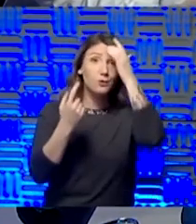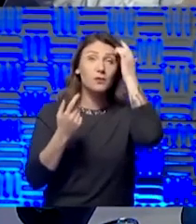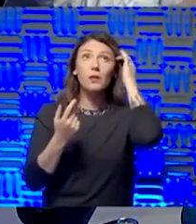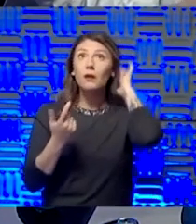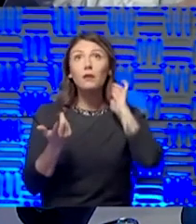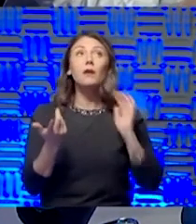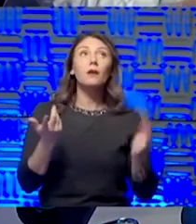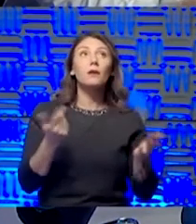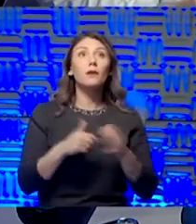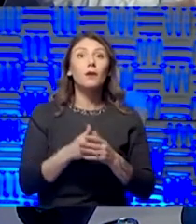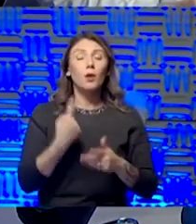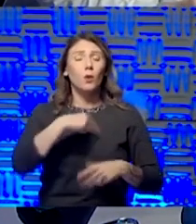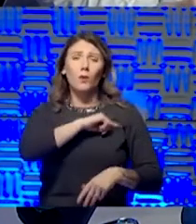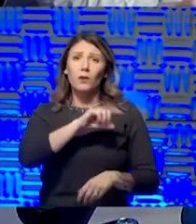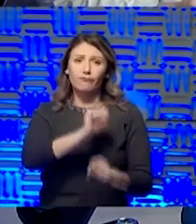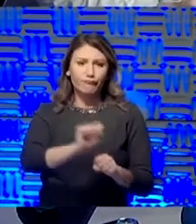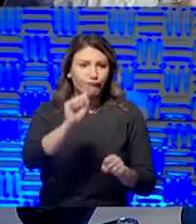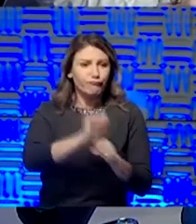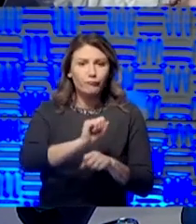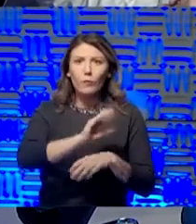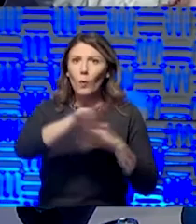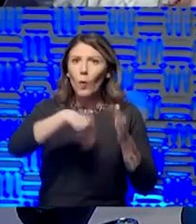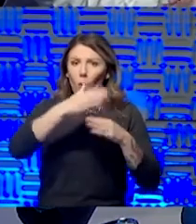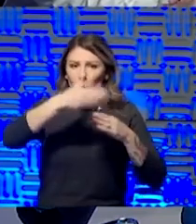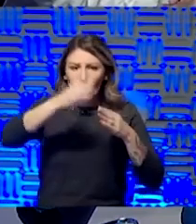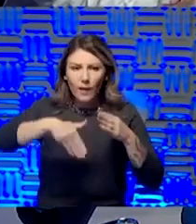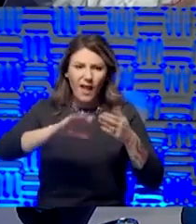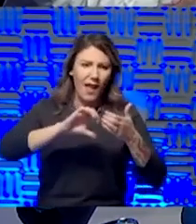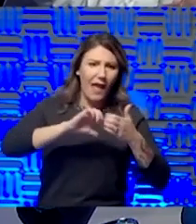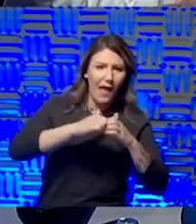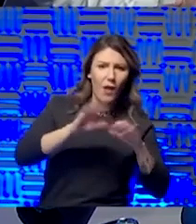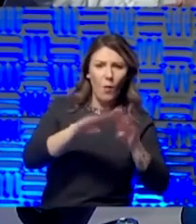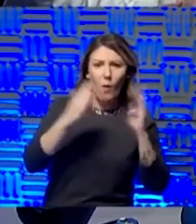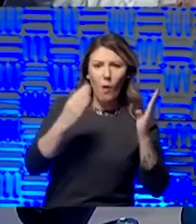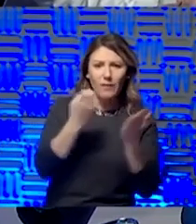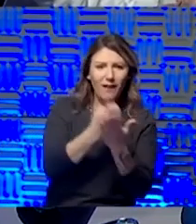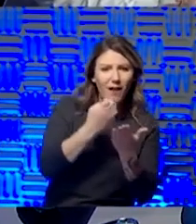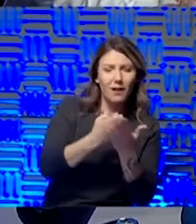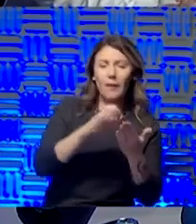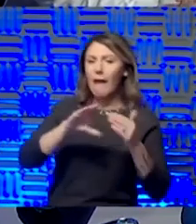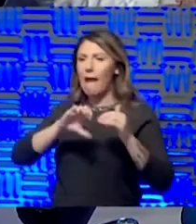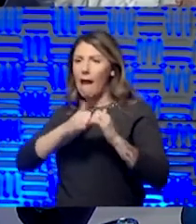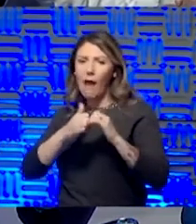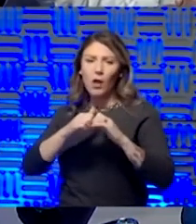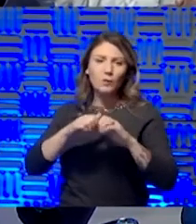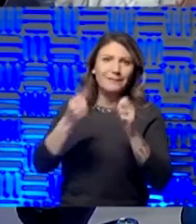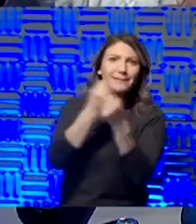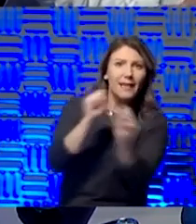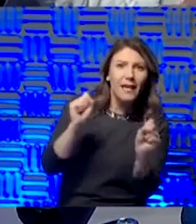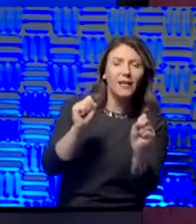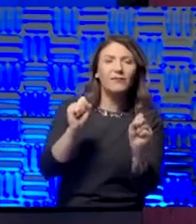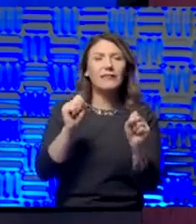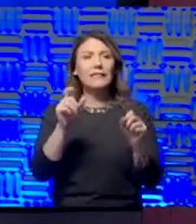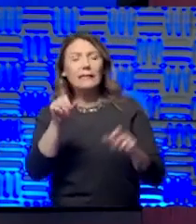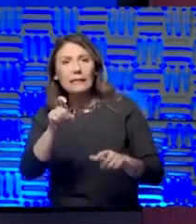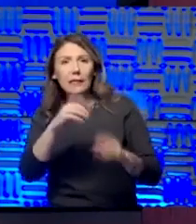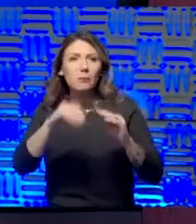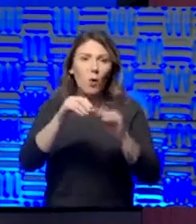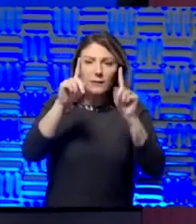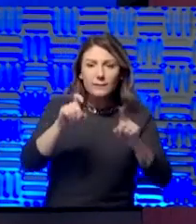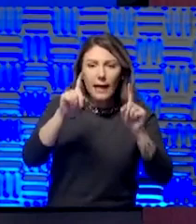to we worked all weekend on questions around how do you reopen the economy, how do you do it safely, can we get more people out to testing, let's gear up